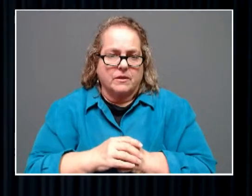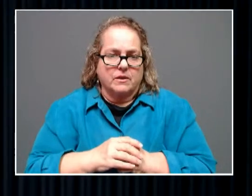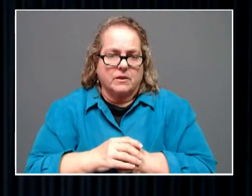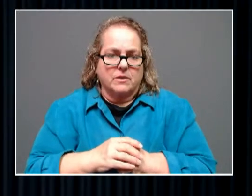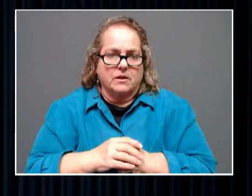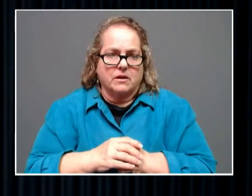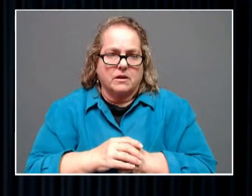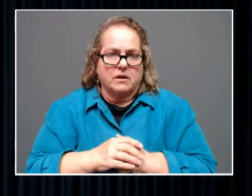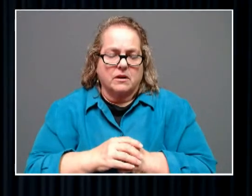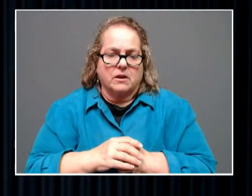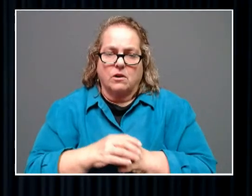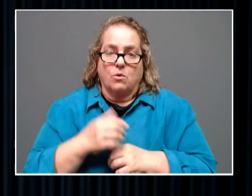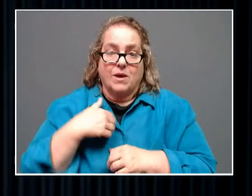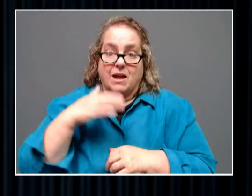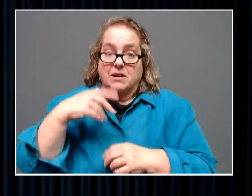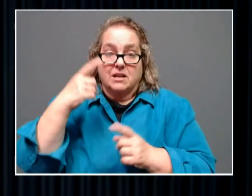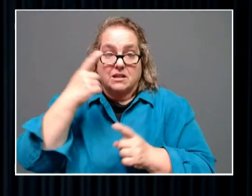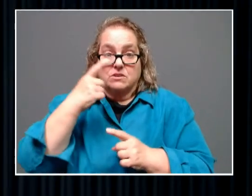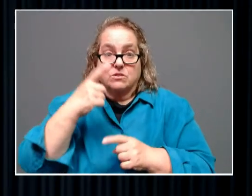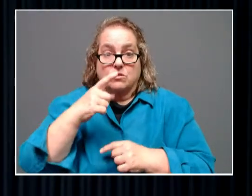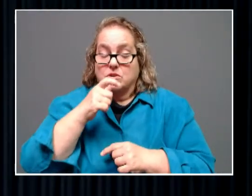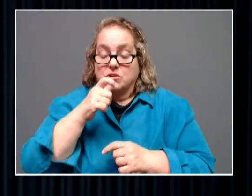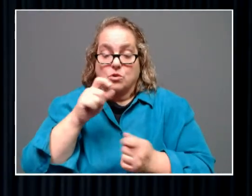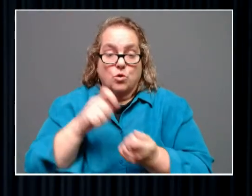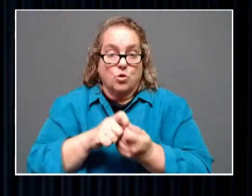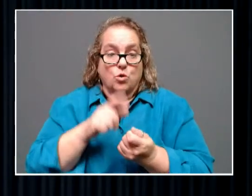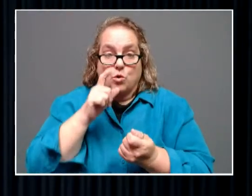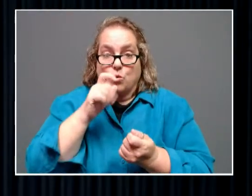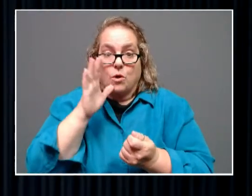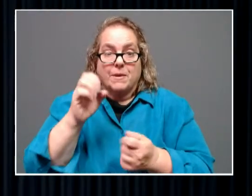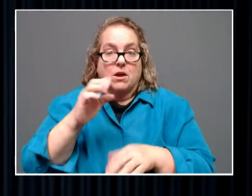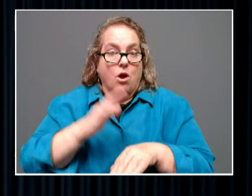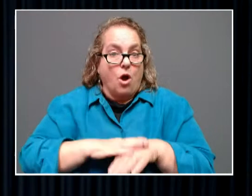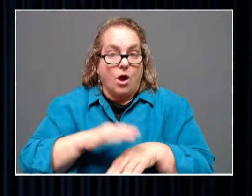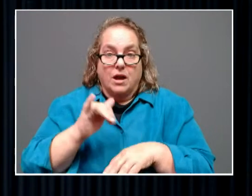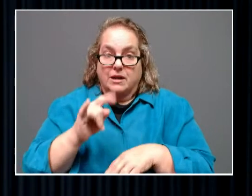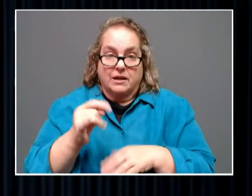haven't fully considered it yet. That would take a conversation first.